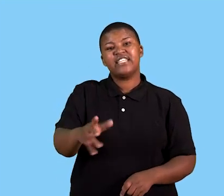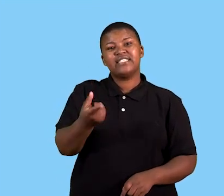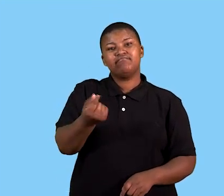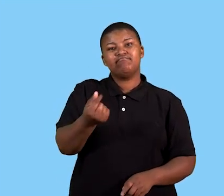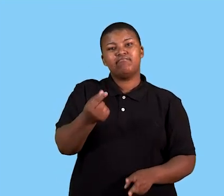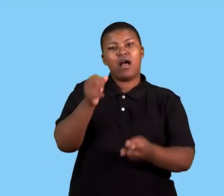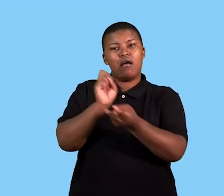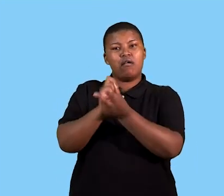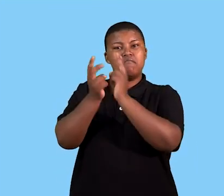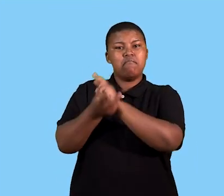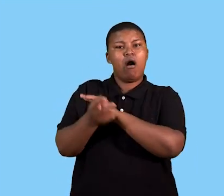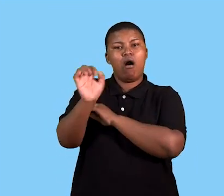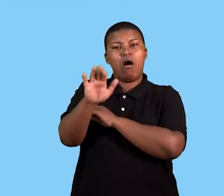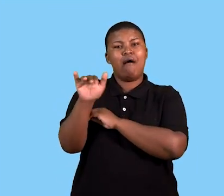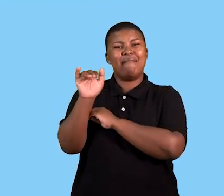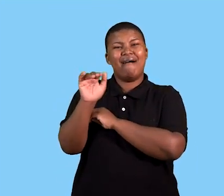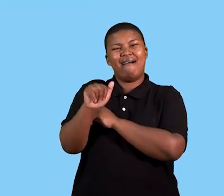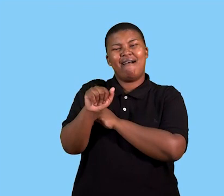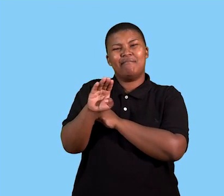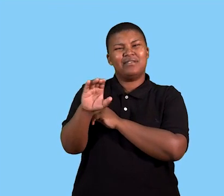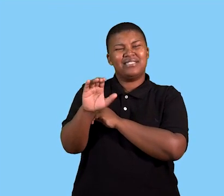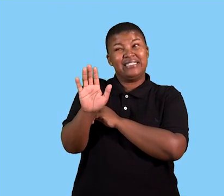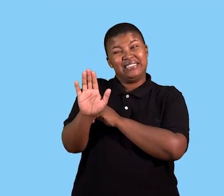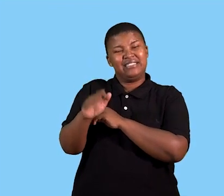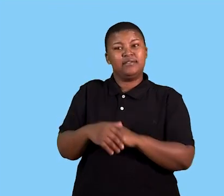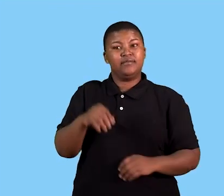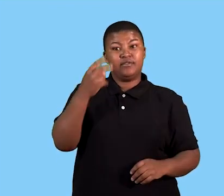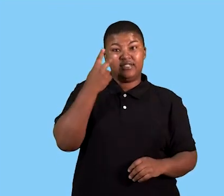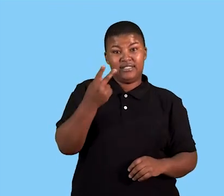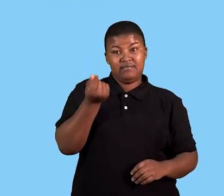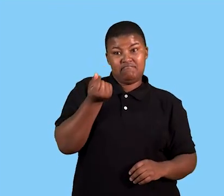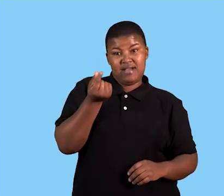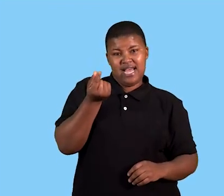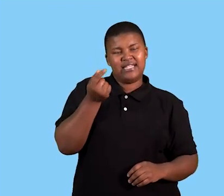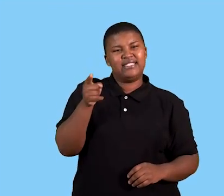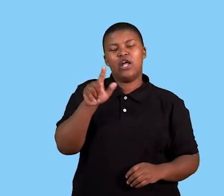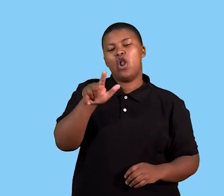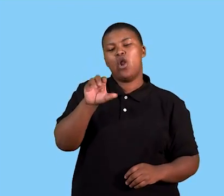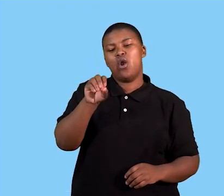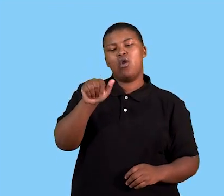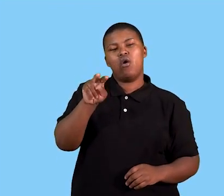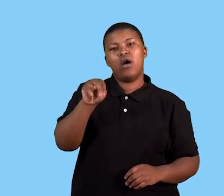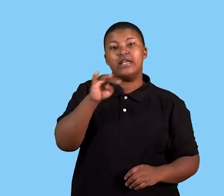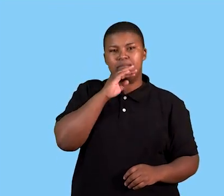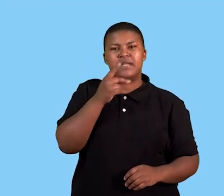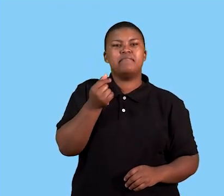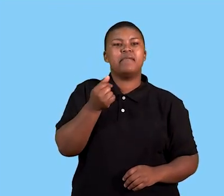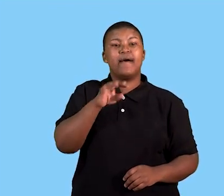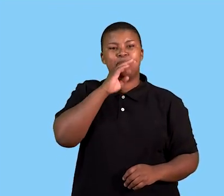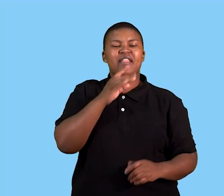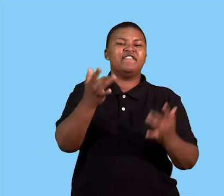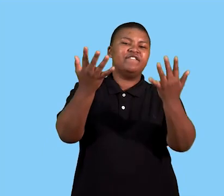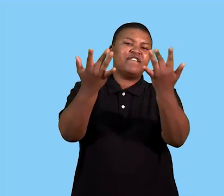loan from ABC Bank. So that loan is we had to loan some money, and money is